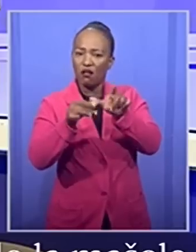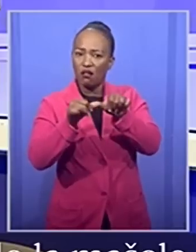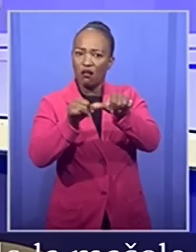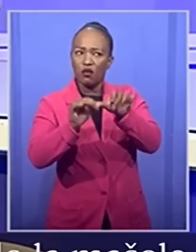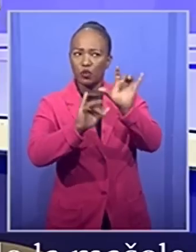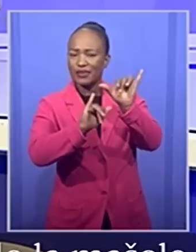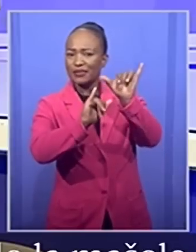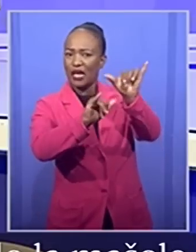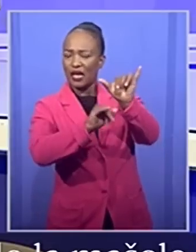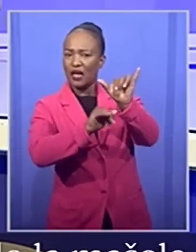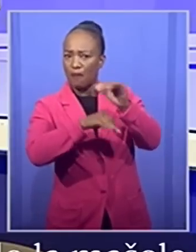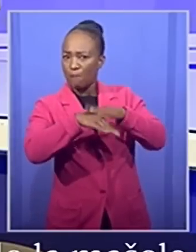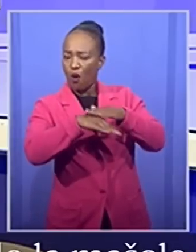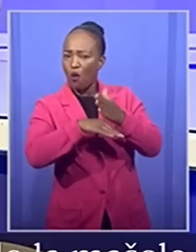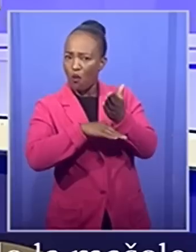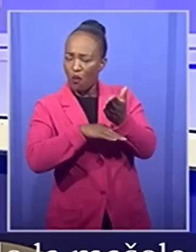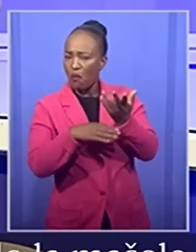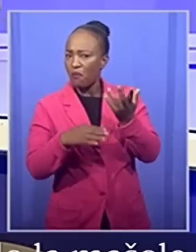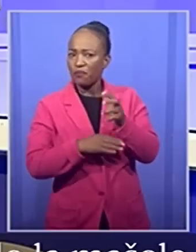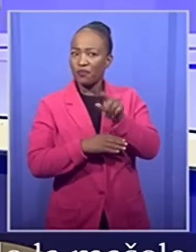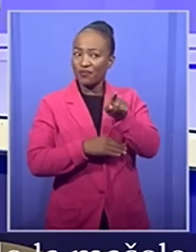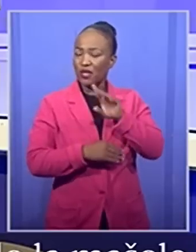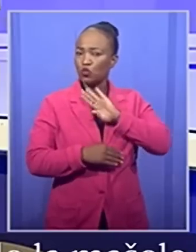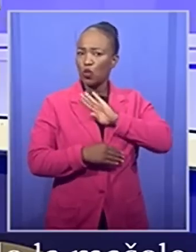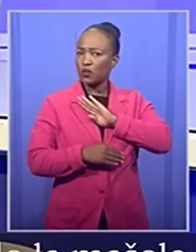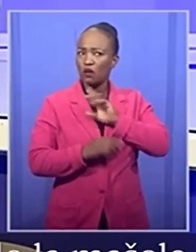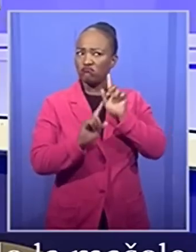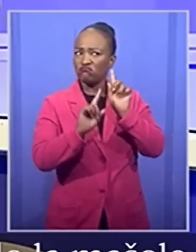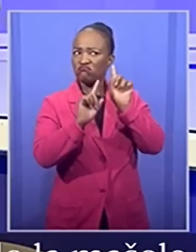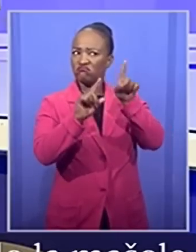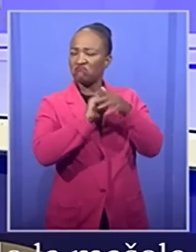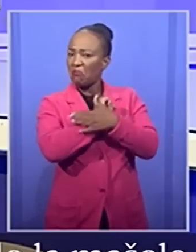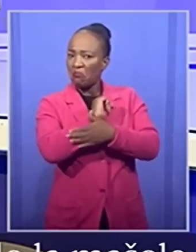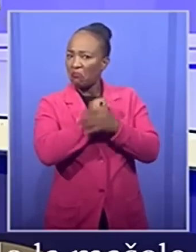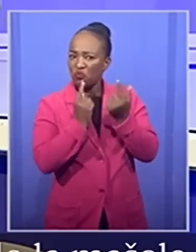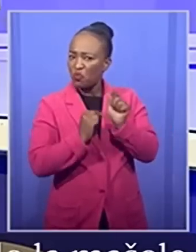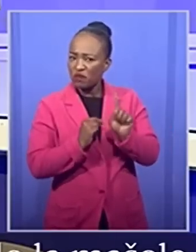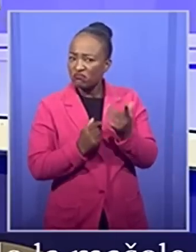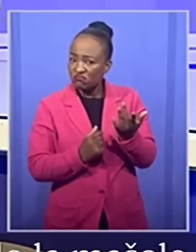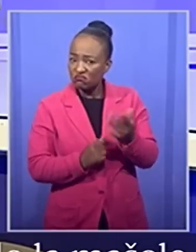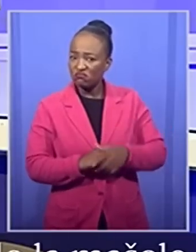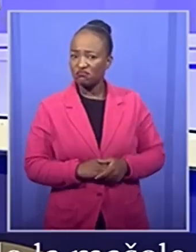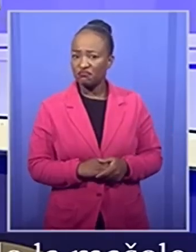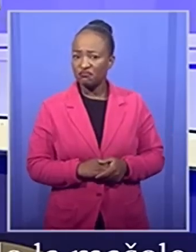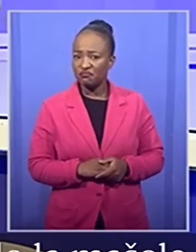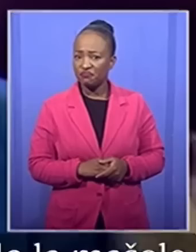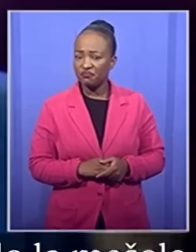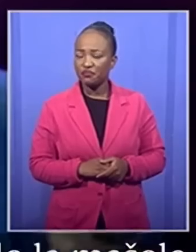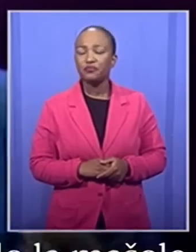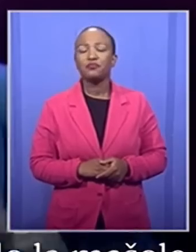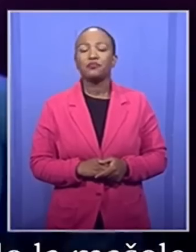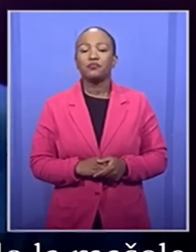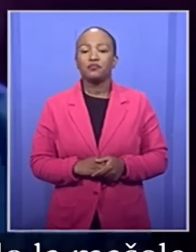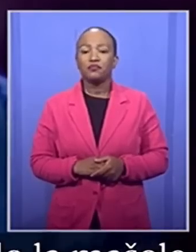ba ka DRC le gore gabotse mašole a rometšwe ka nageng yeo go dira eng. We will